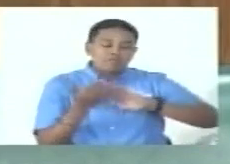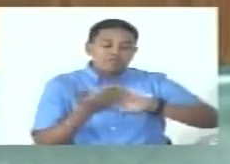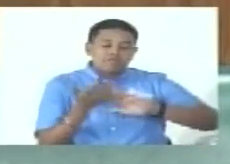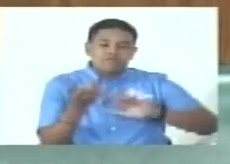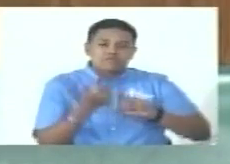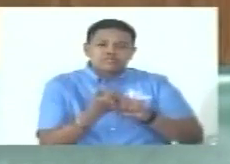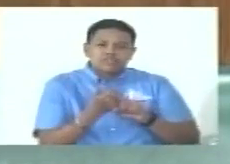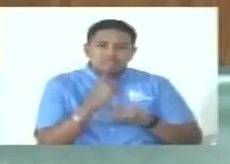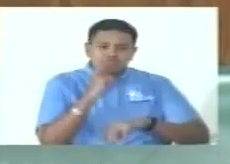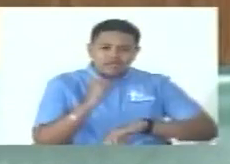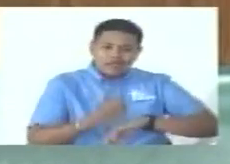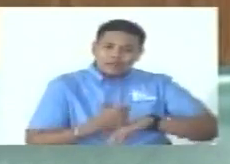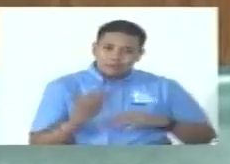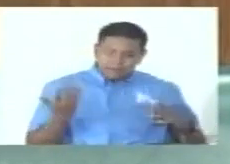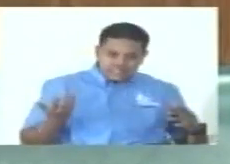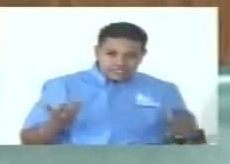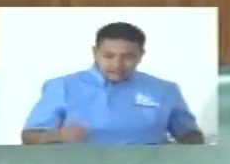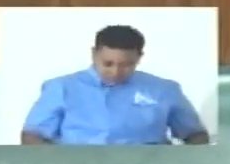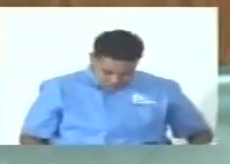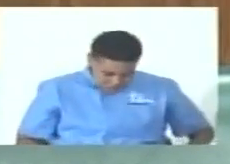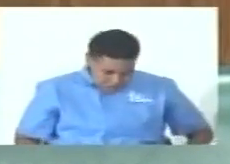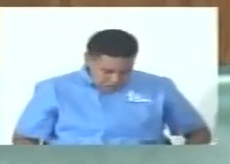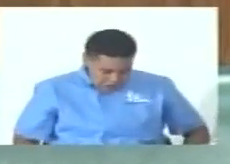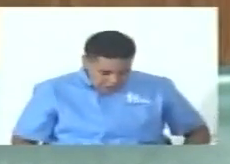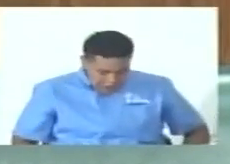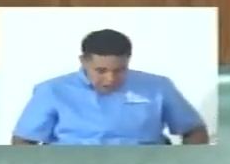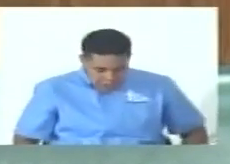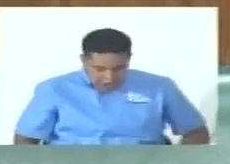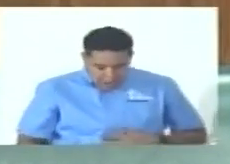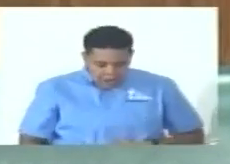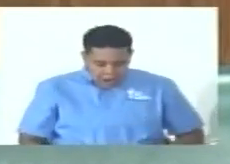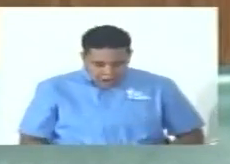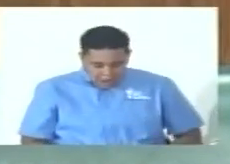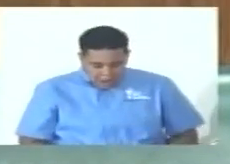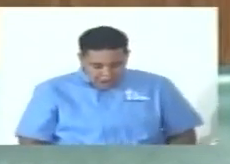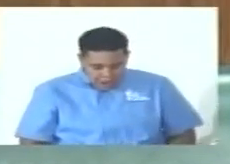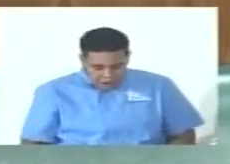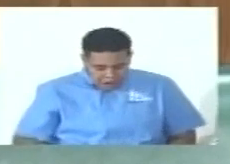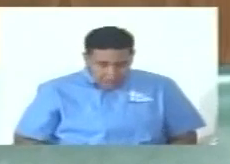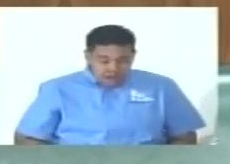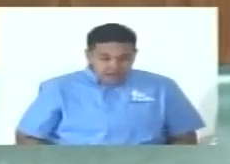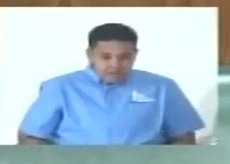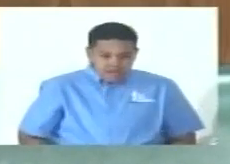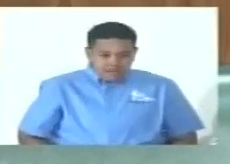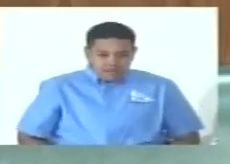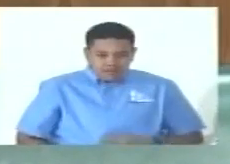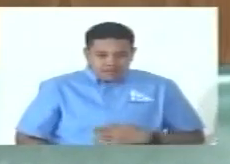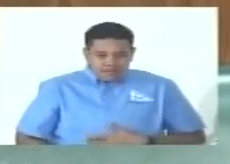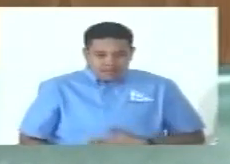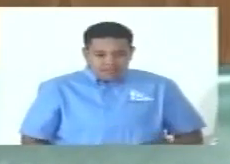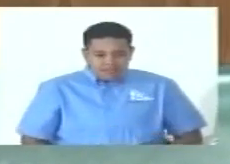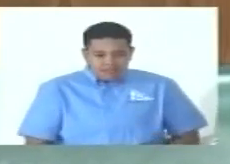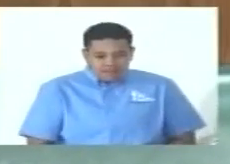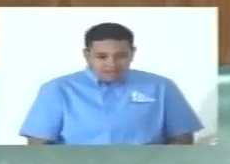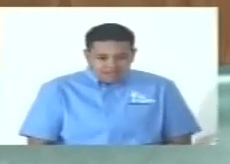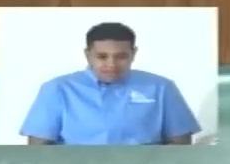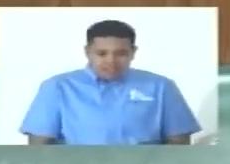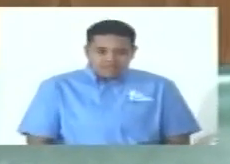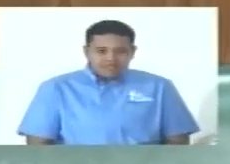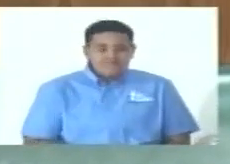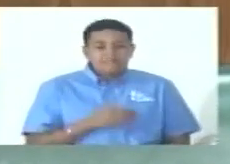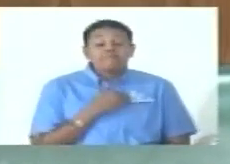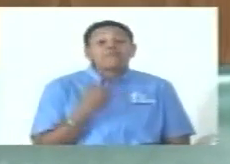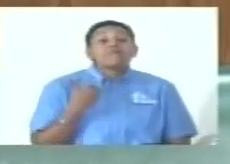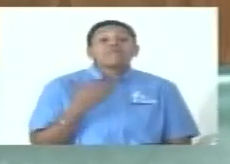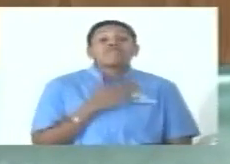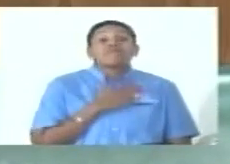was being implemented. A colleague of mine from the left, Dan Robottom, was a